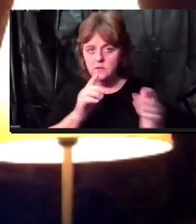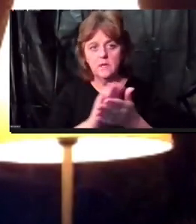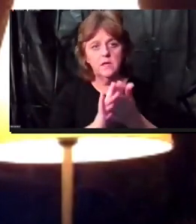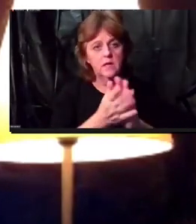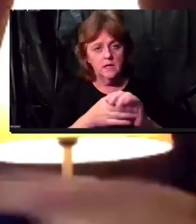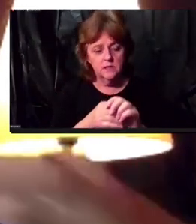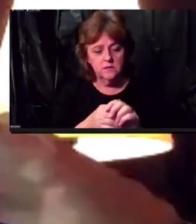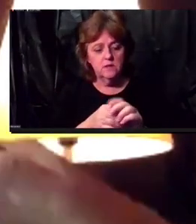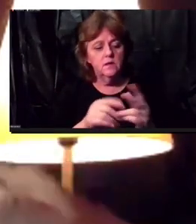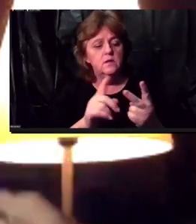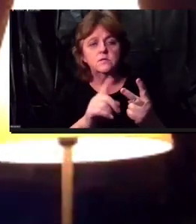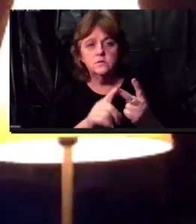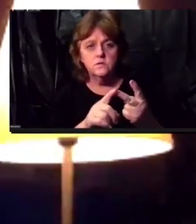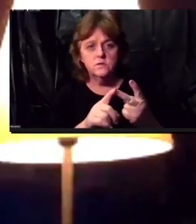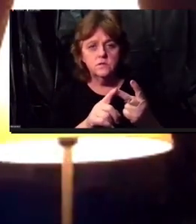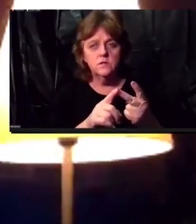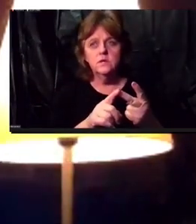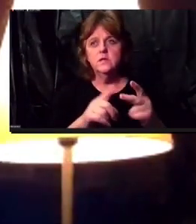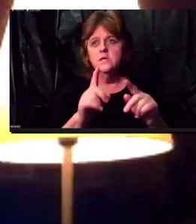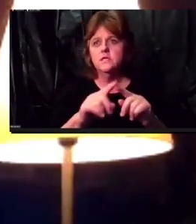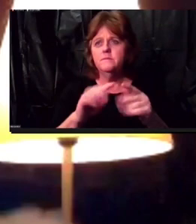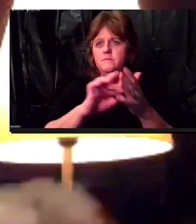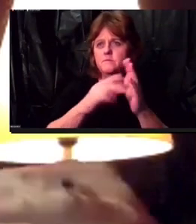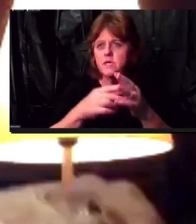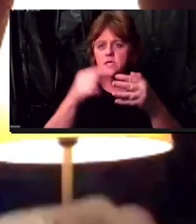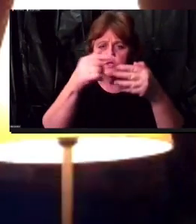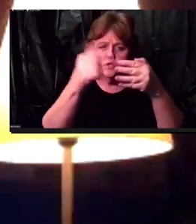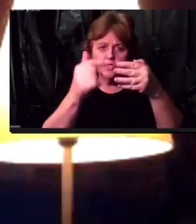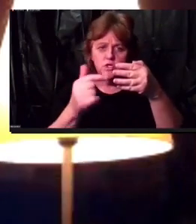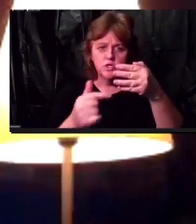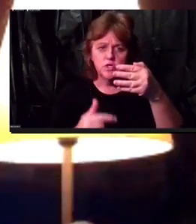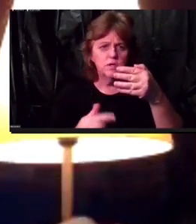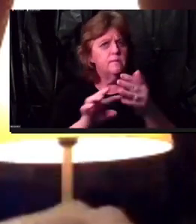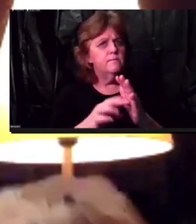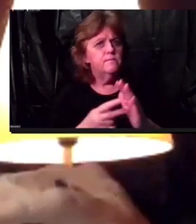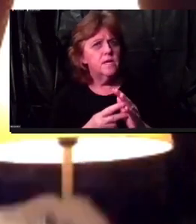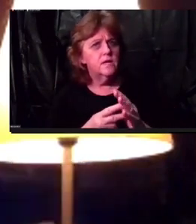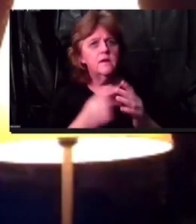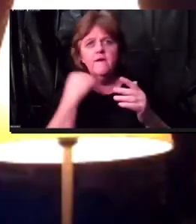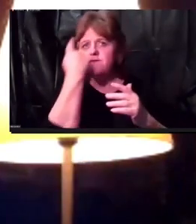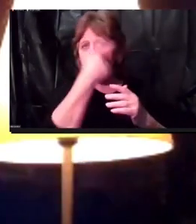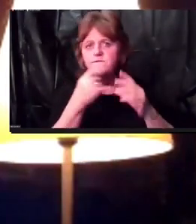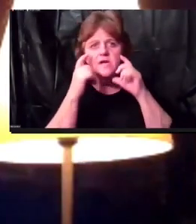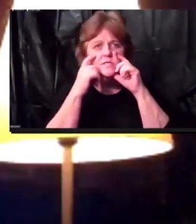clean. Section two is a series of definitions. We define what we mean by facial